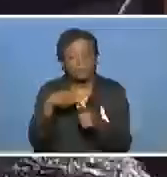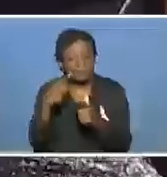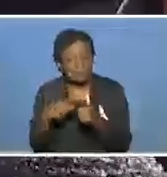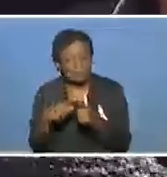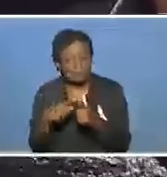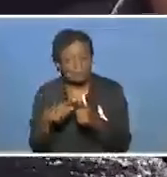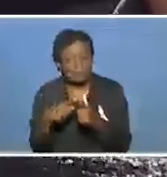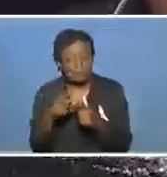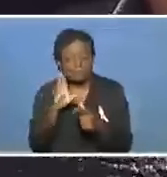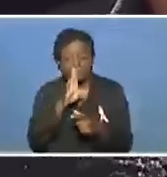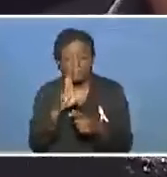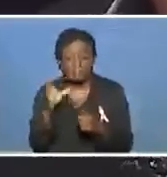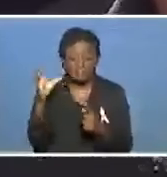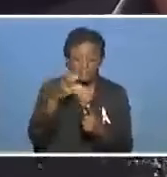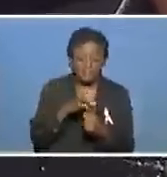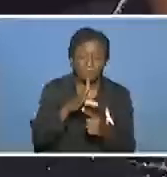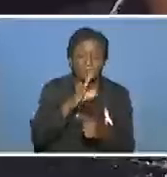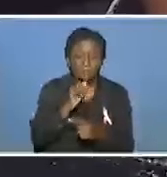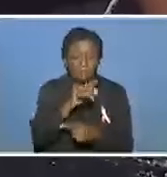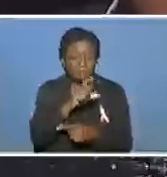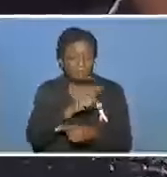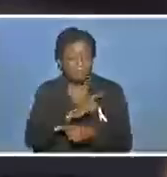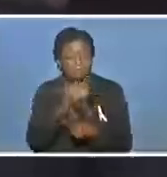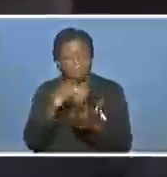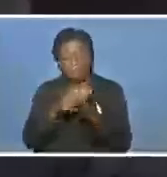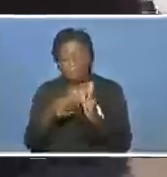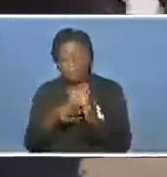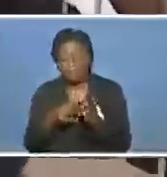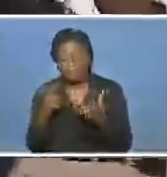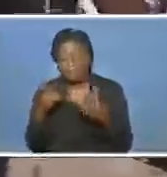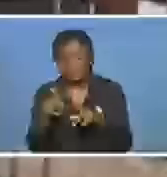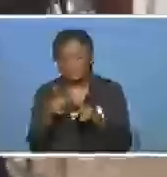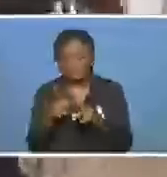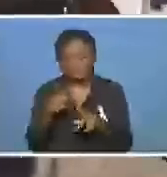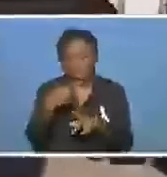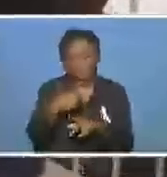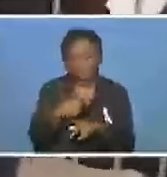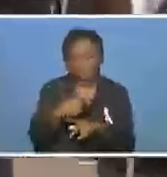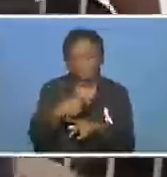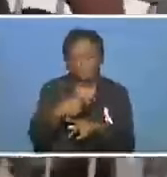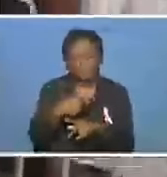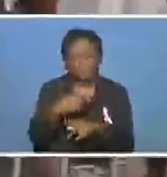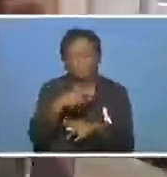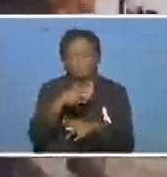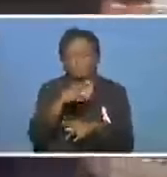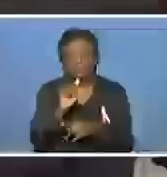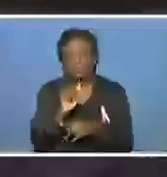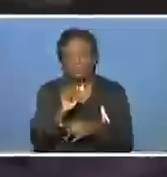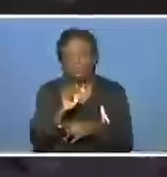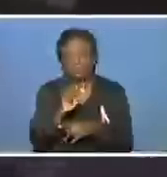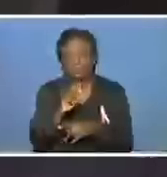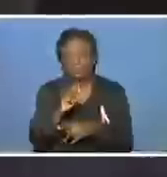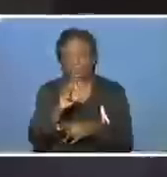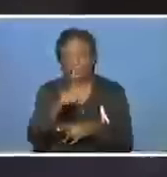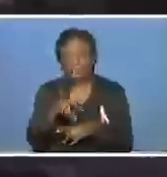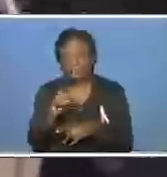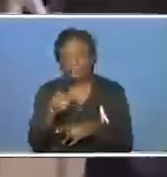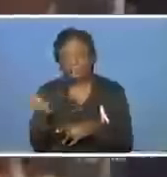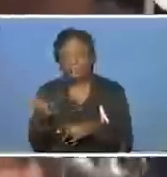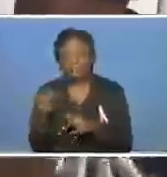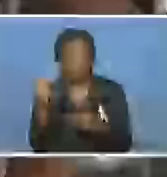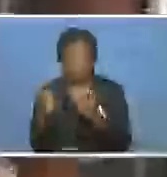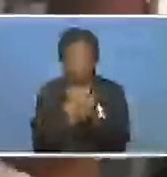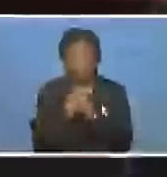officer, that means that we have gone to a Gestapo state. We are now a fascist nation. Bain is threatening a lawsuit against